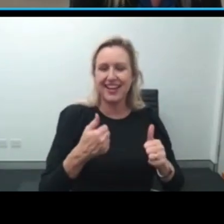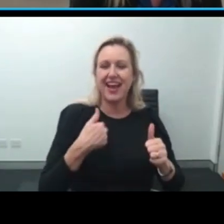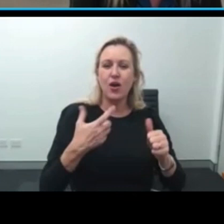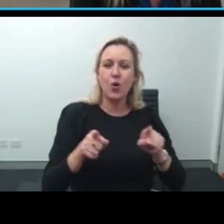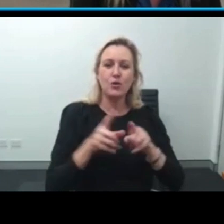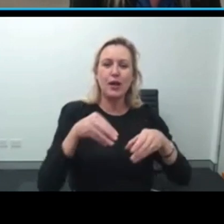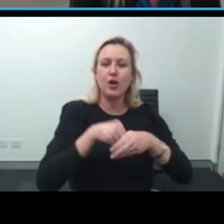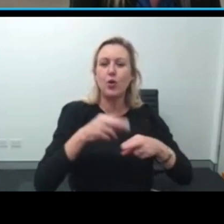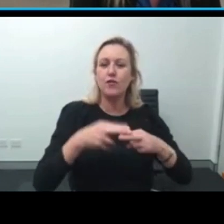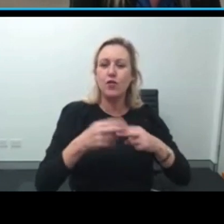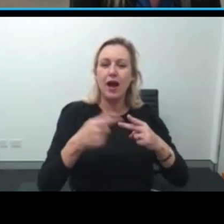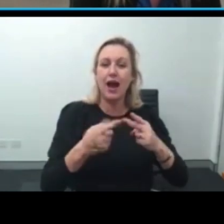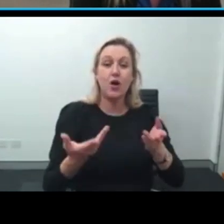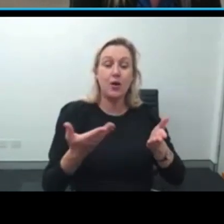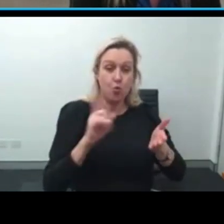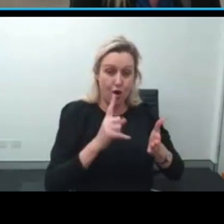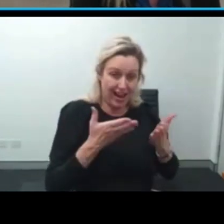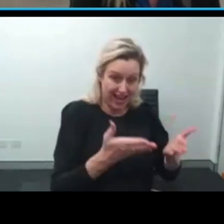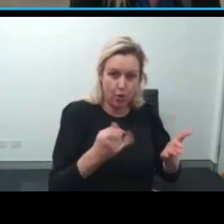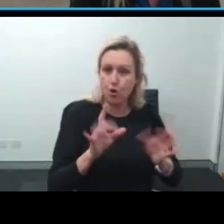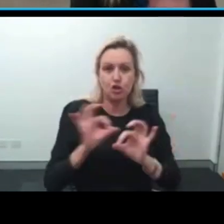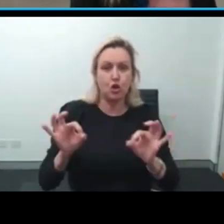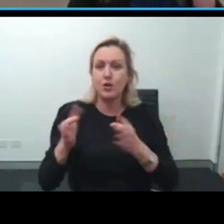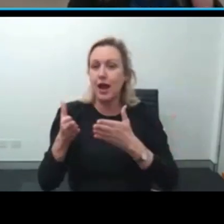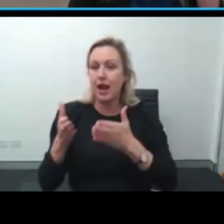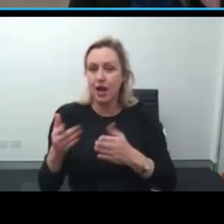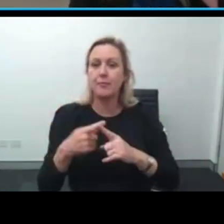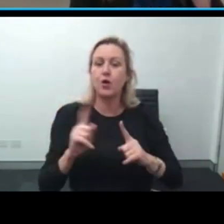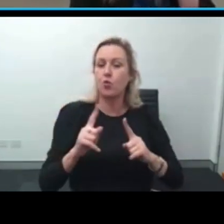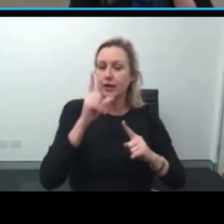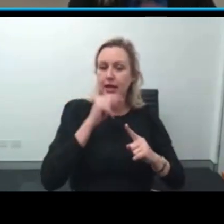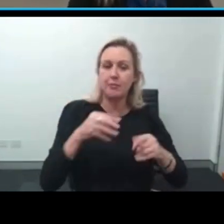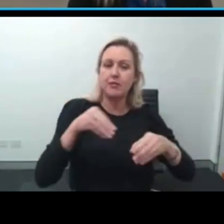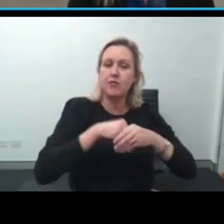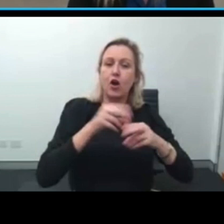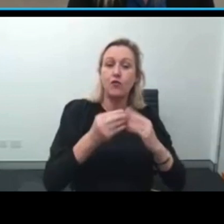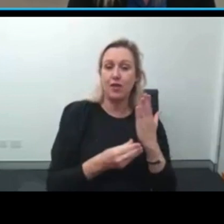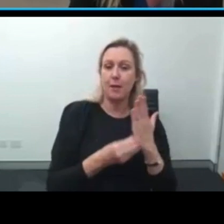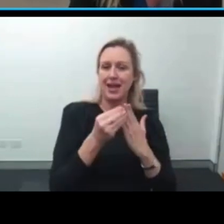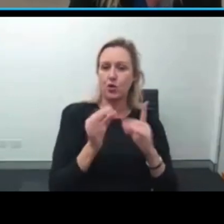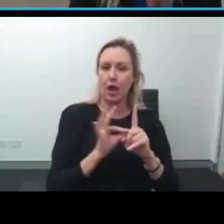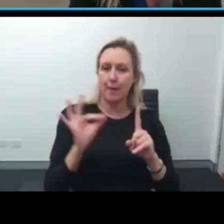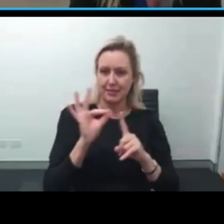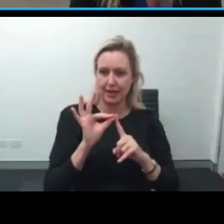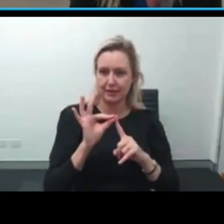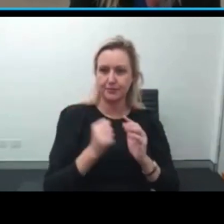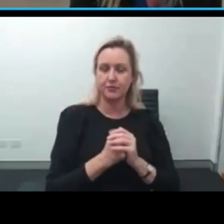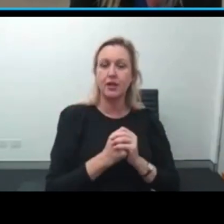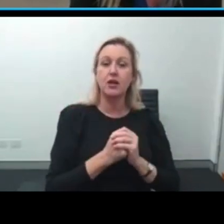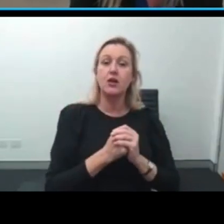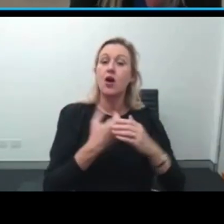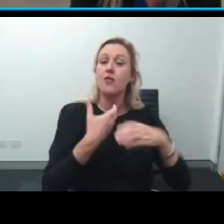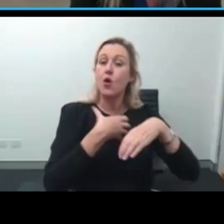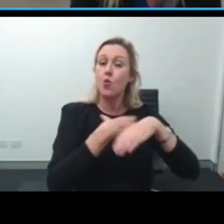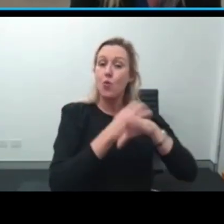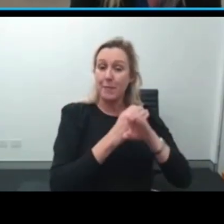and exclusions, especially those clarified in the program manual updates. The webinar